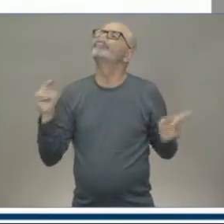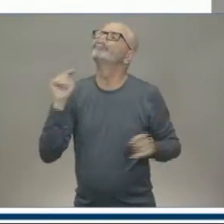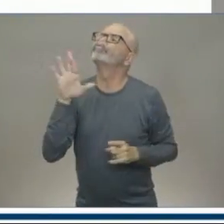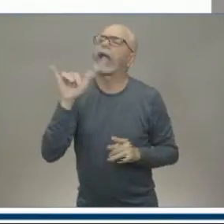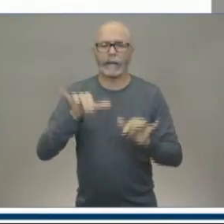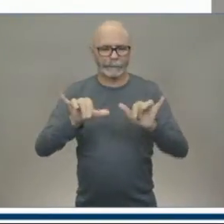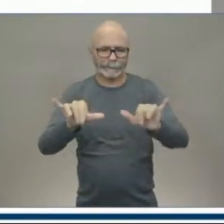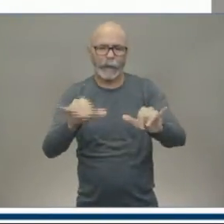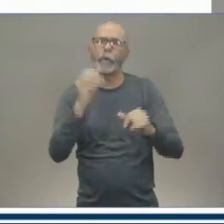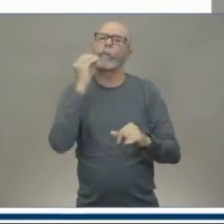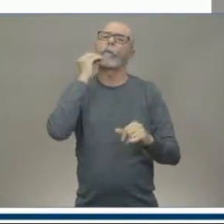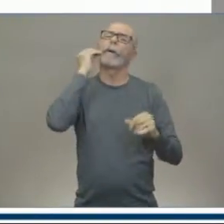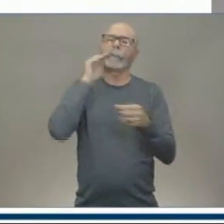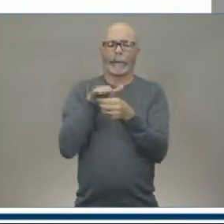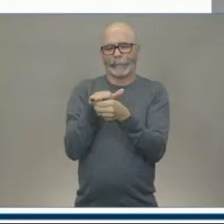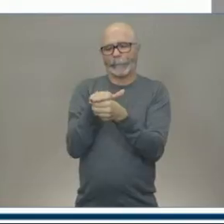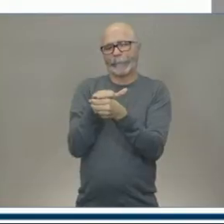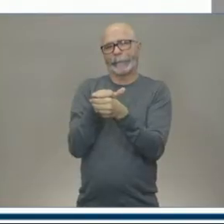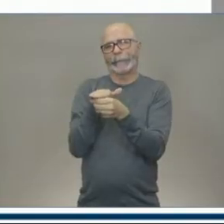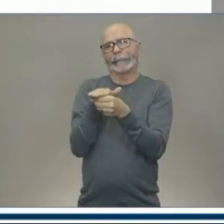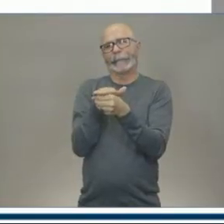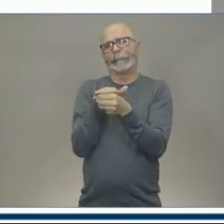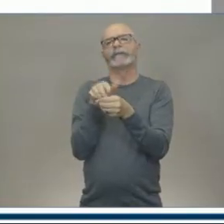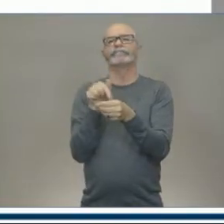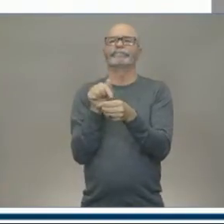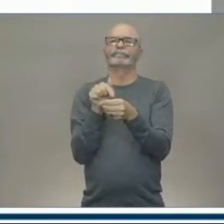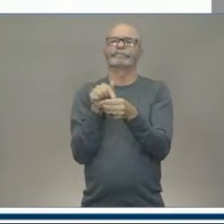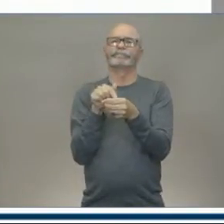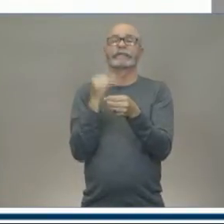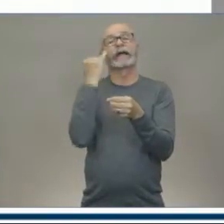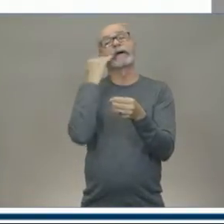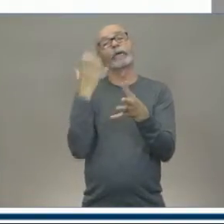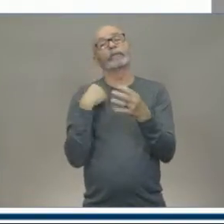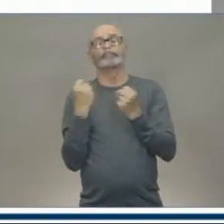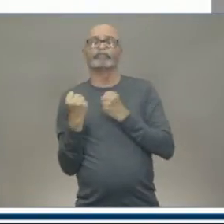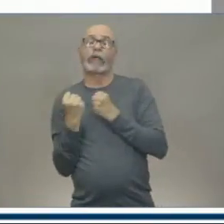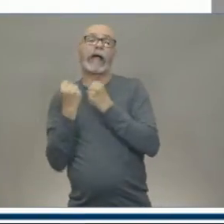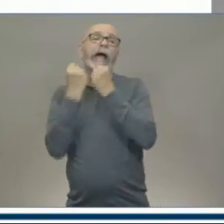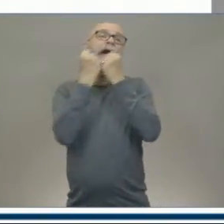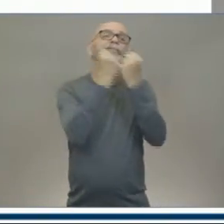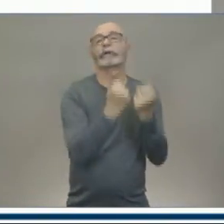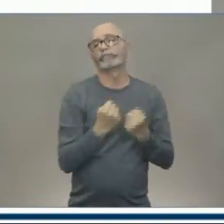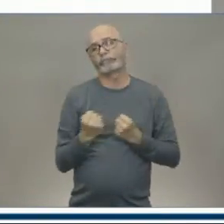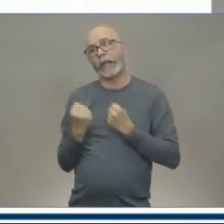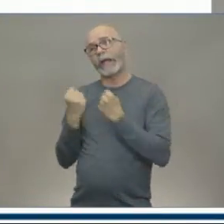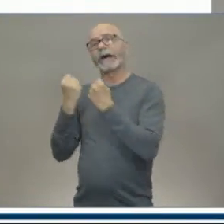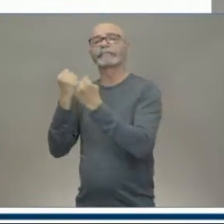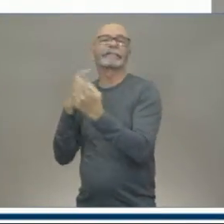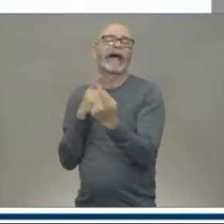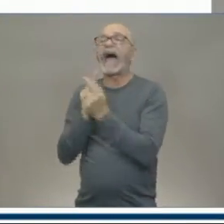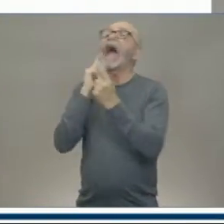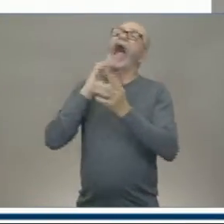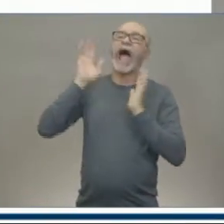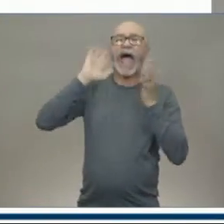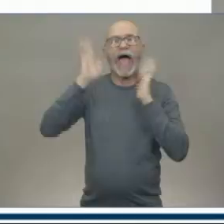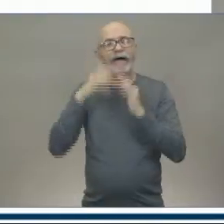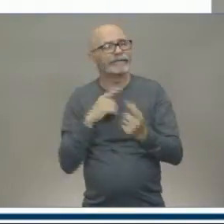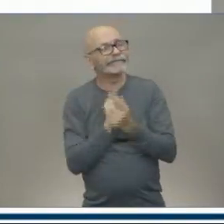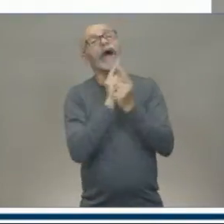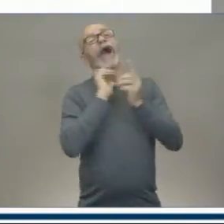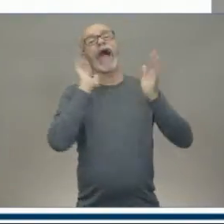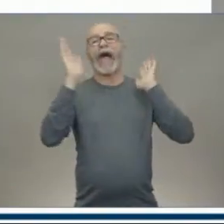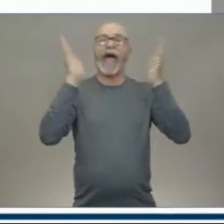time we go out, the further we travel, the more interaction we may have with people. The next month, and this is going to be a very